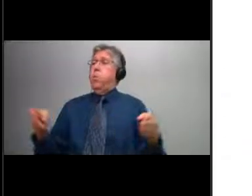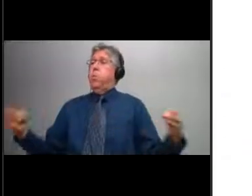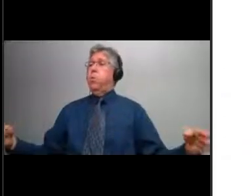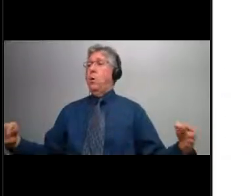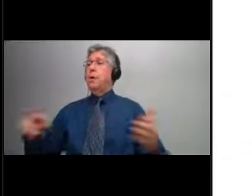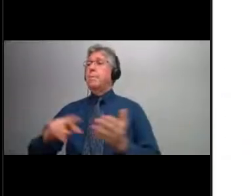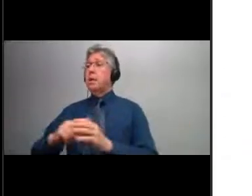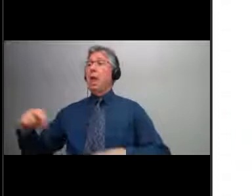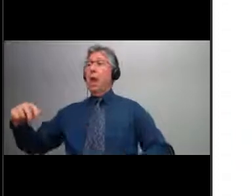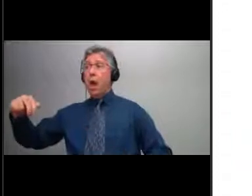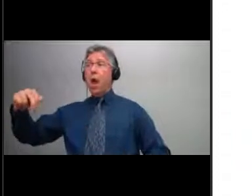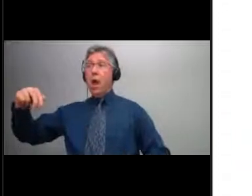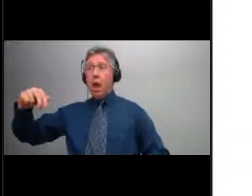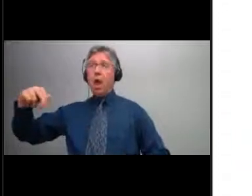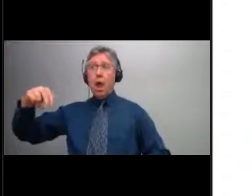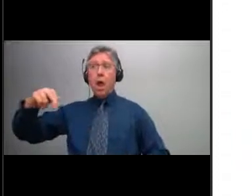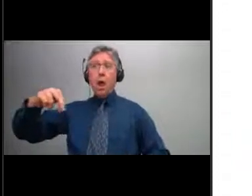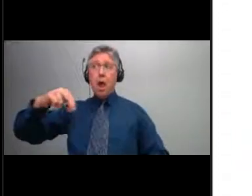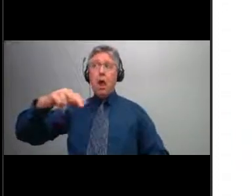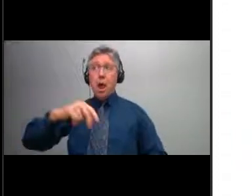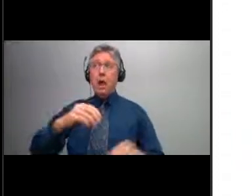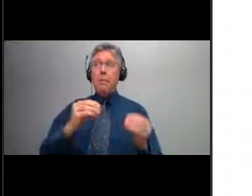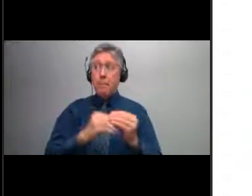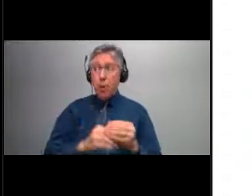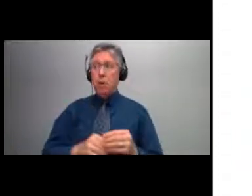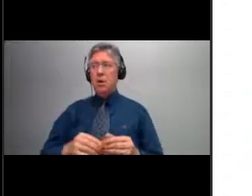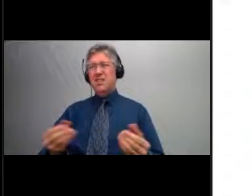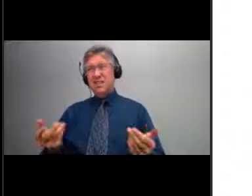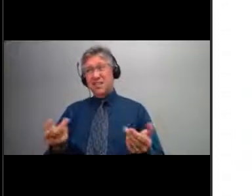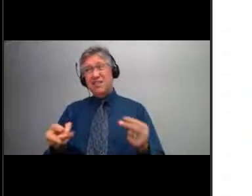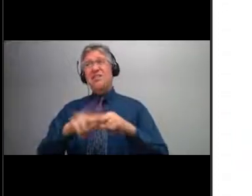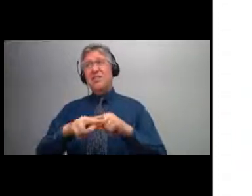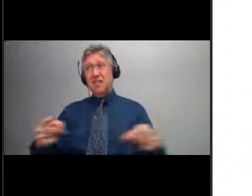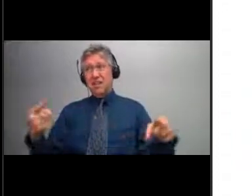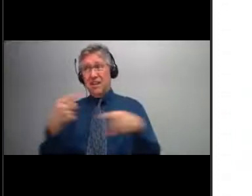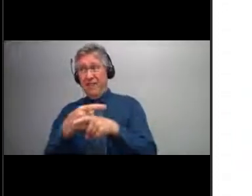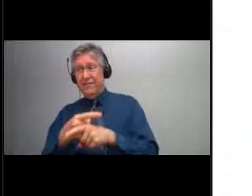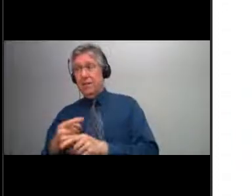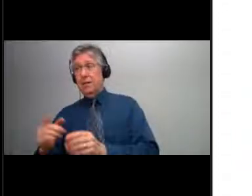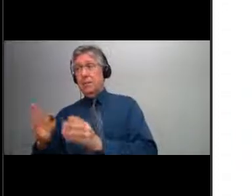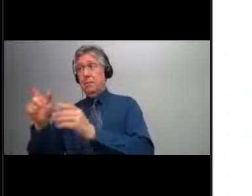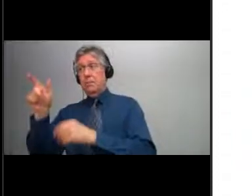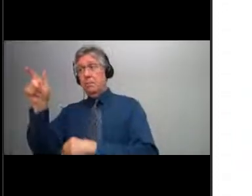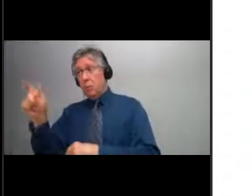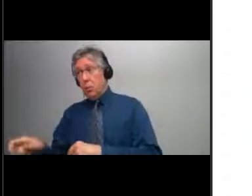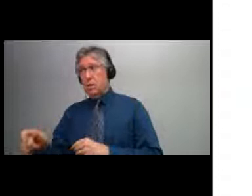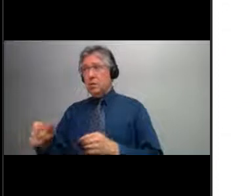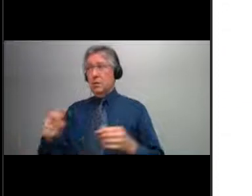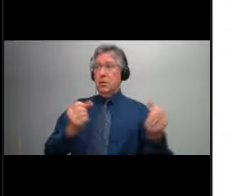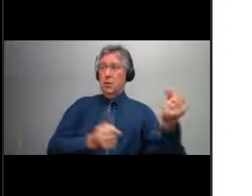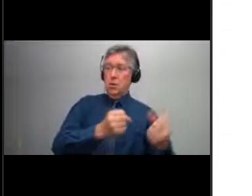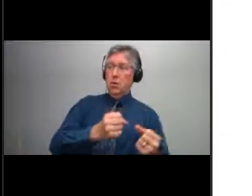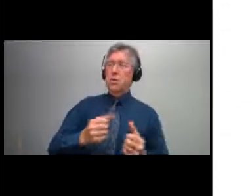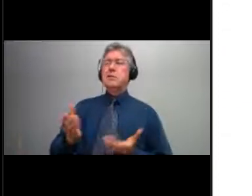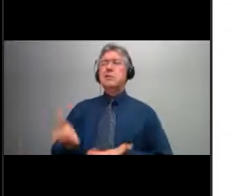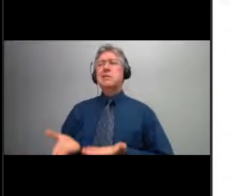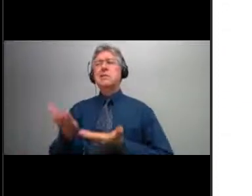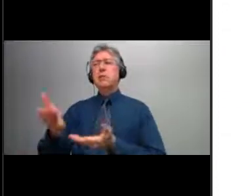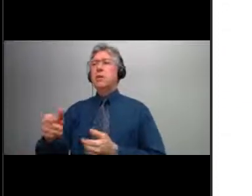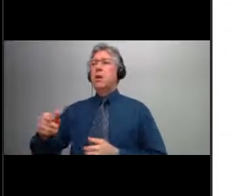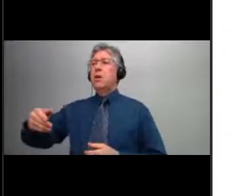cross, increasing conflicts between people and cars. The curb radii should be